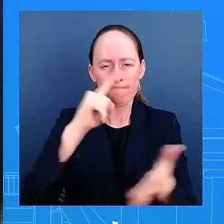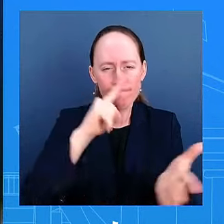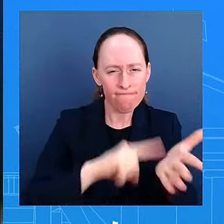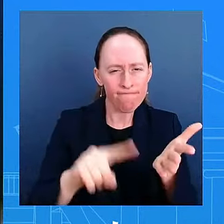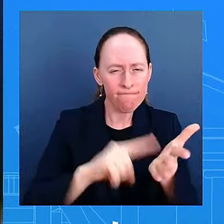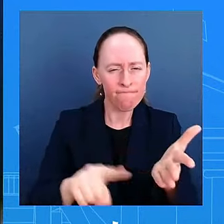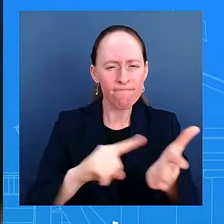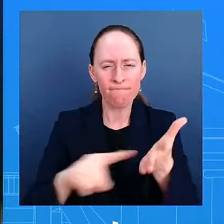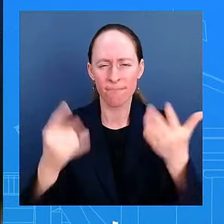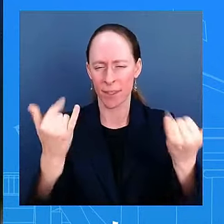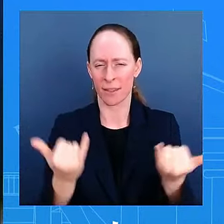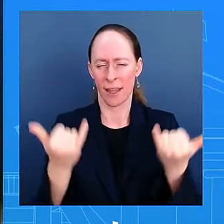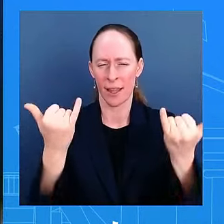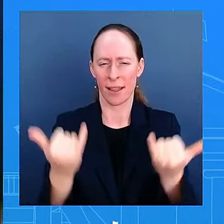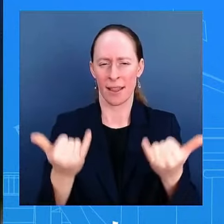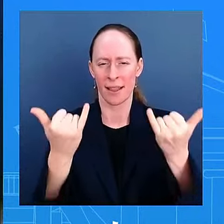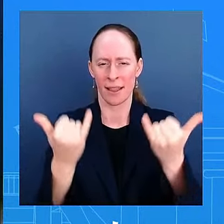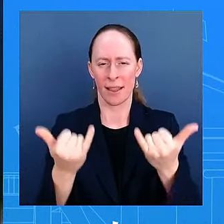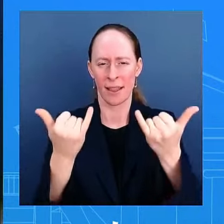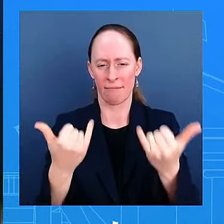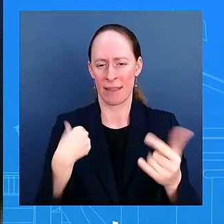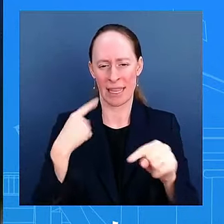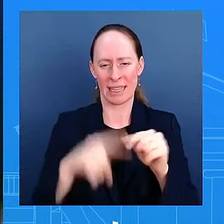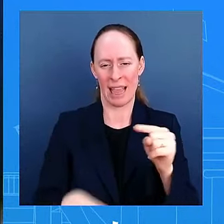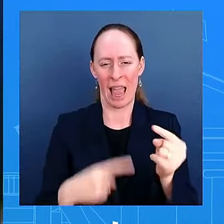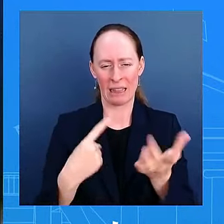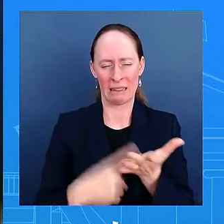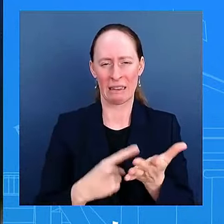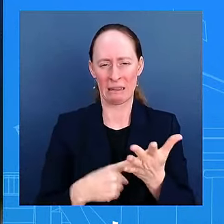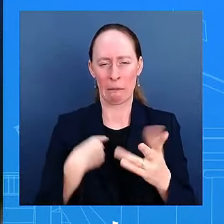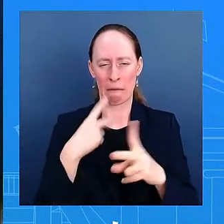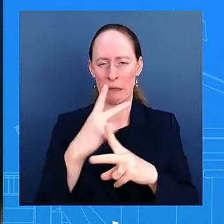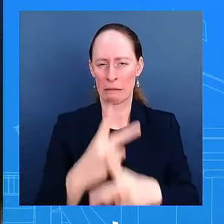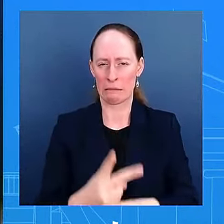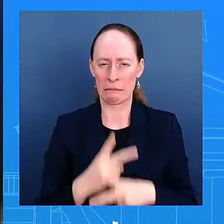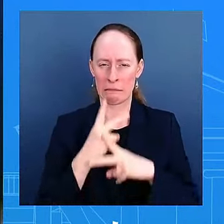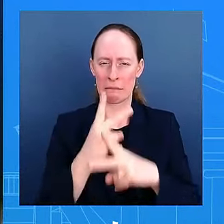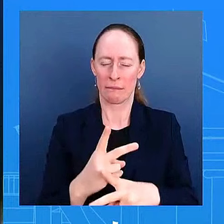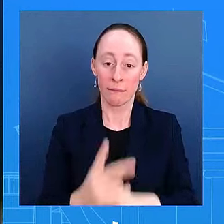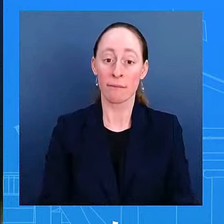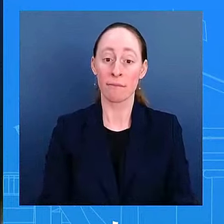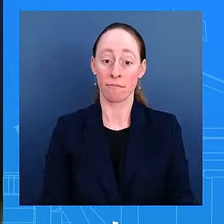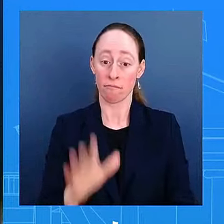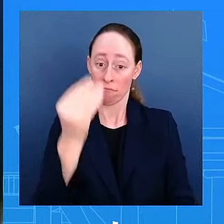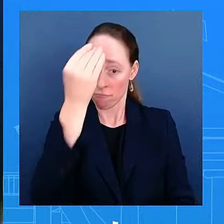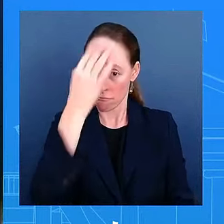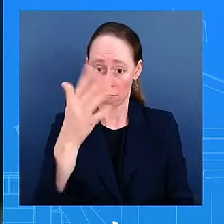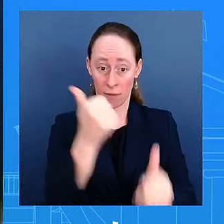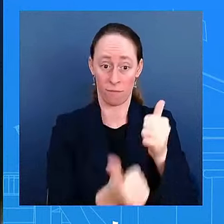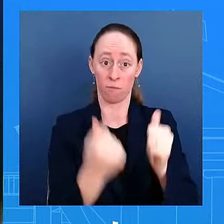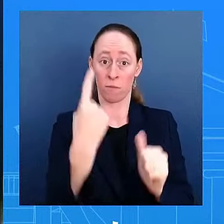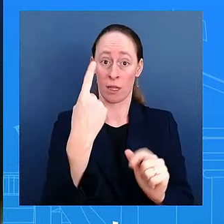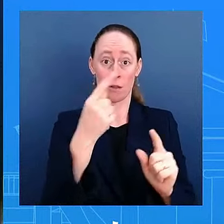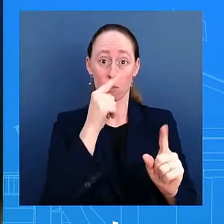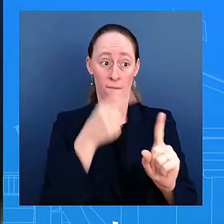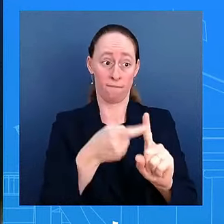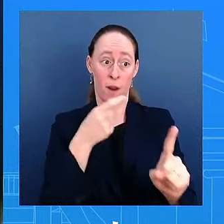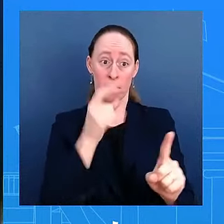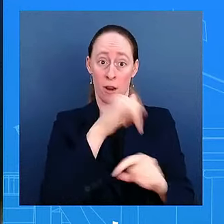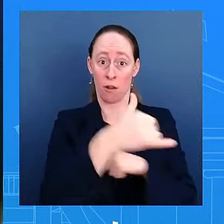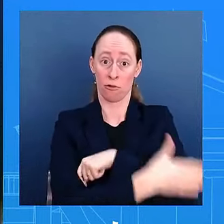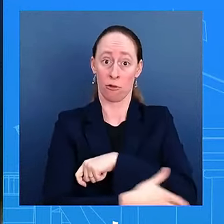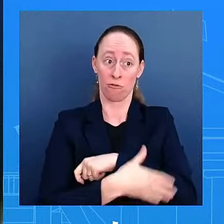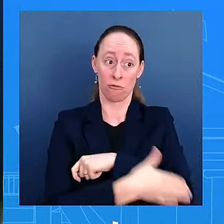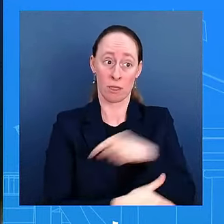with, so I'm going to be really careful. What I can say is every Afghan national who entered the U.S. was screened and vetted by intelligence, law